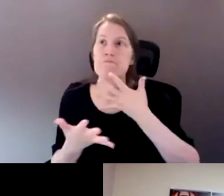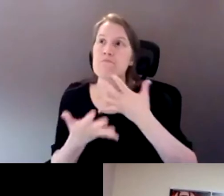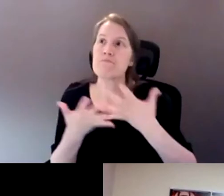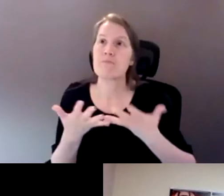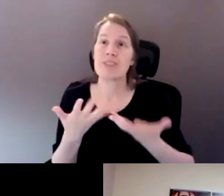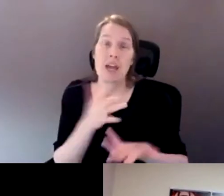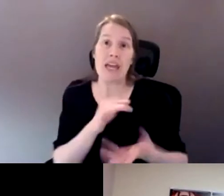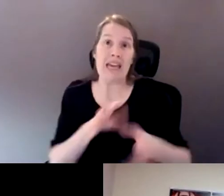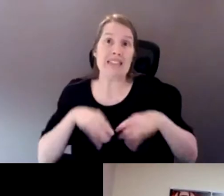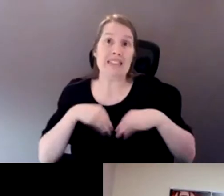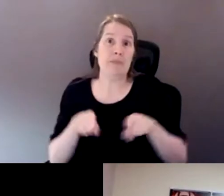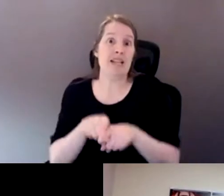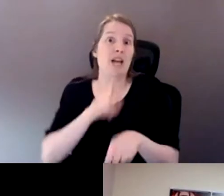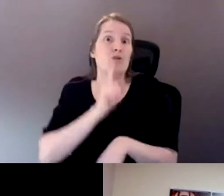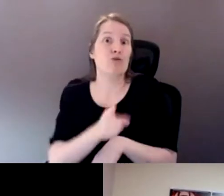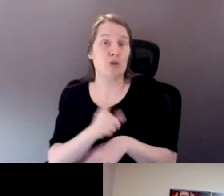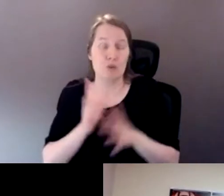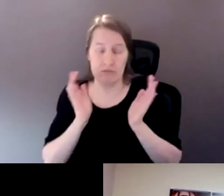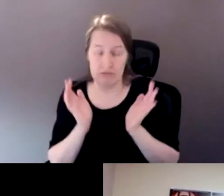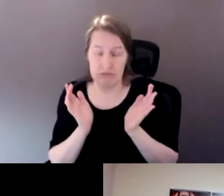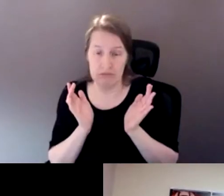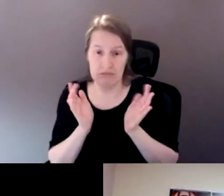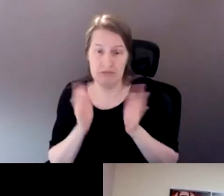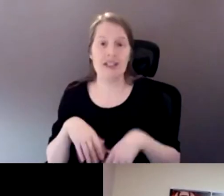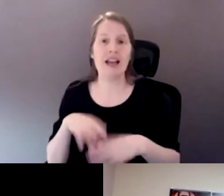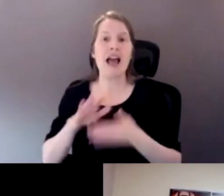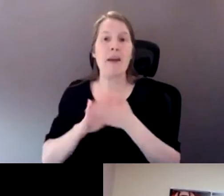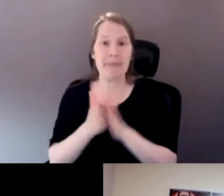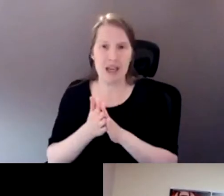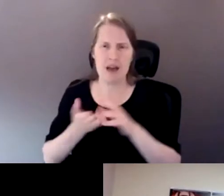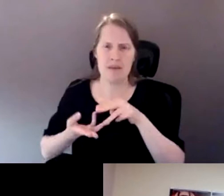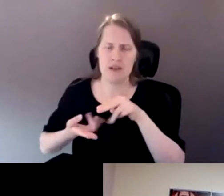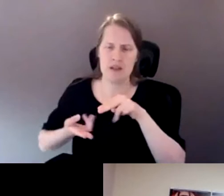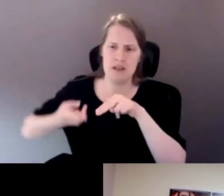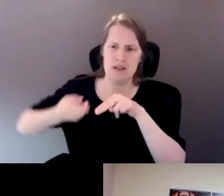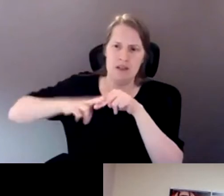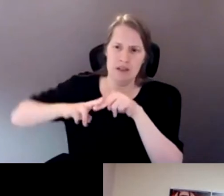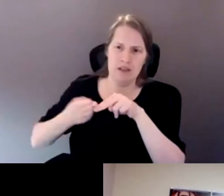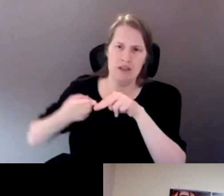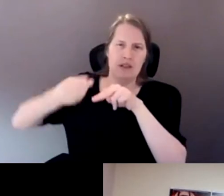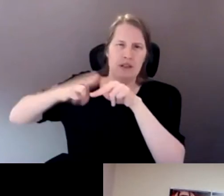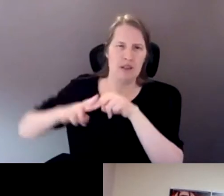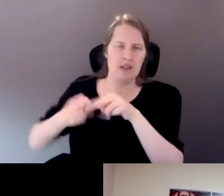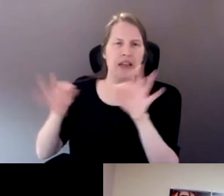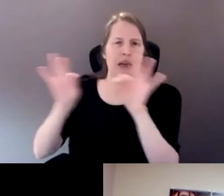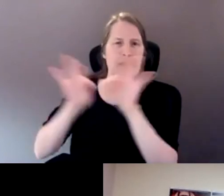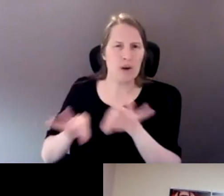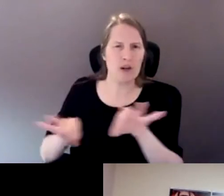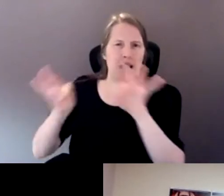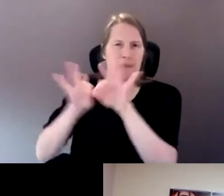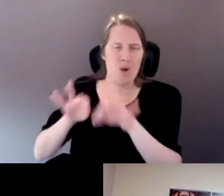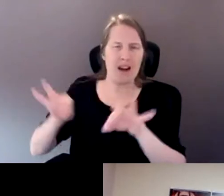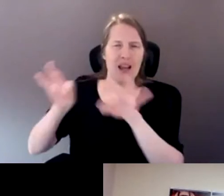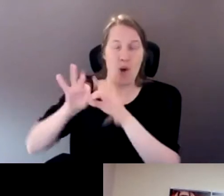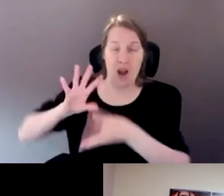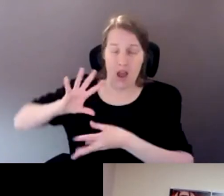accepted as true by Christians and Muslims in many, many different societies. The weight of those interpretations is very hard to